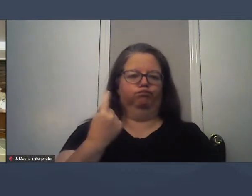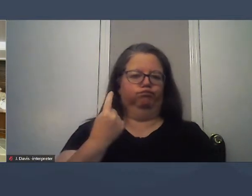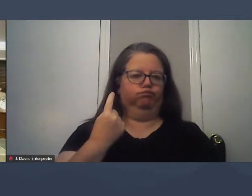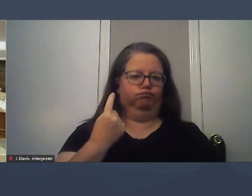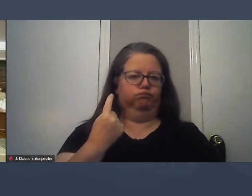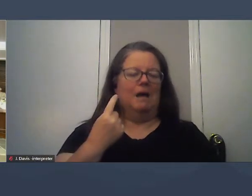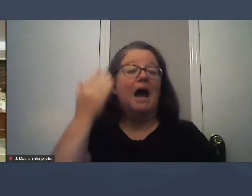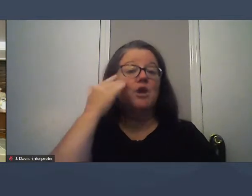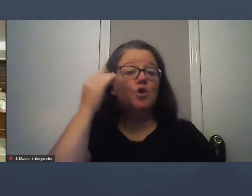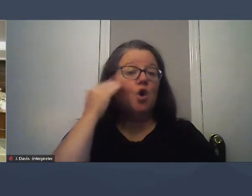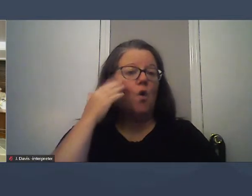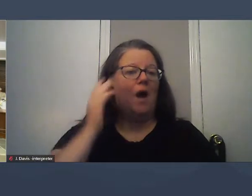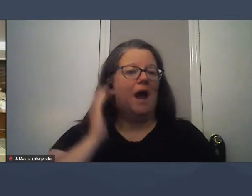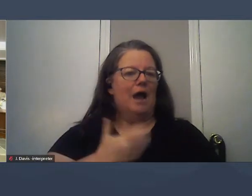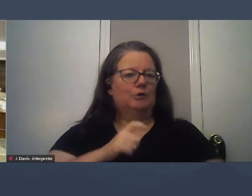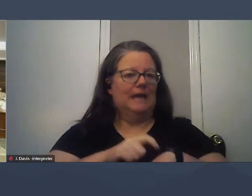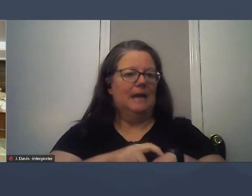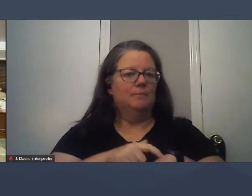but I'd like to hear from